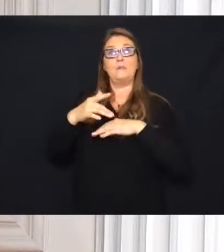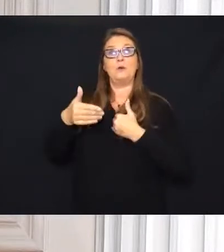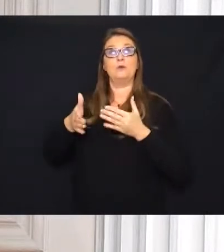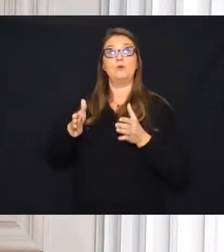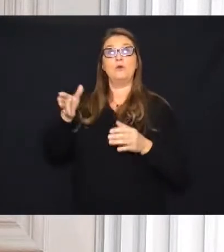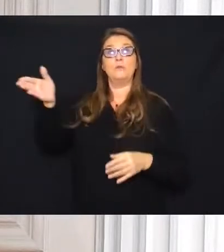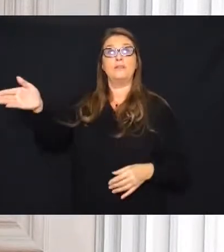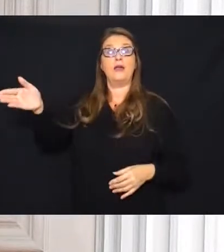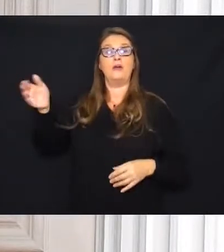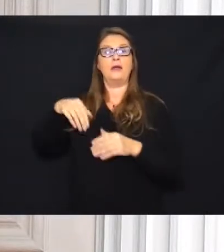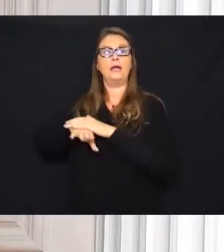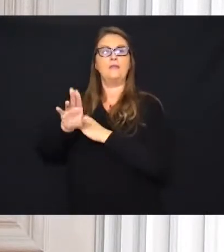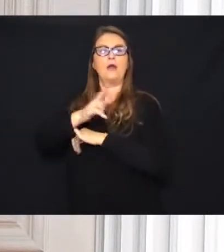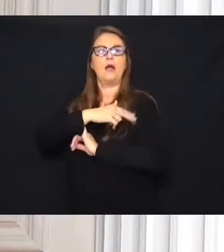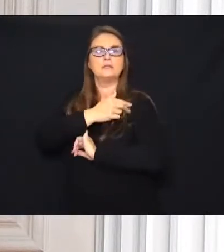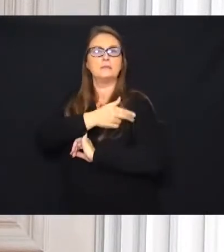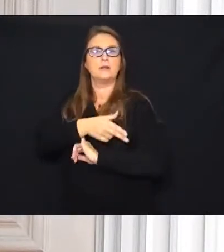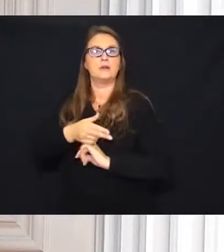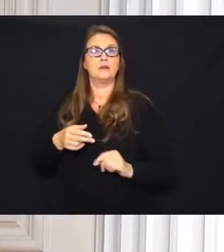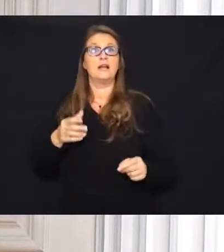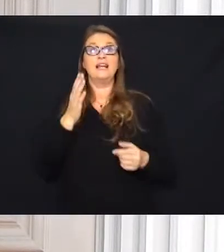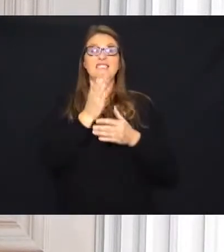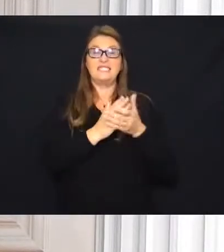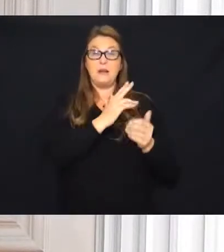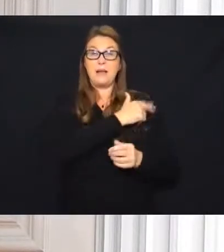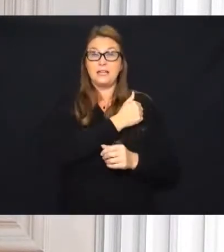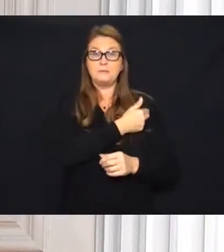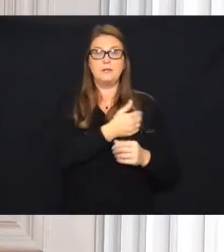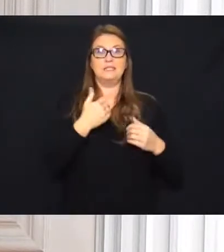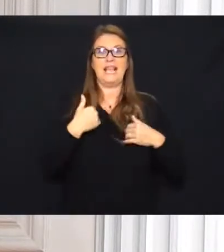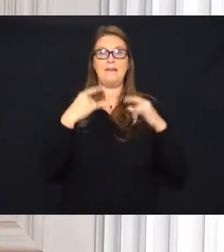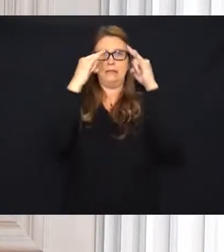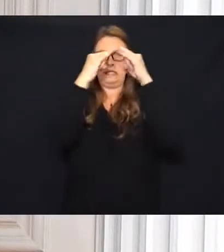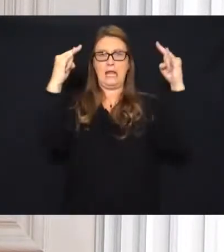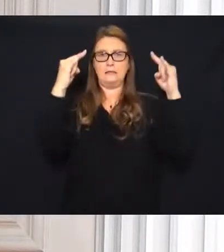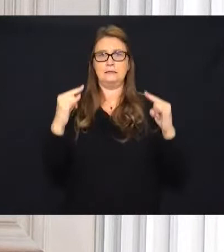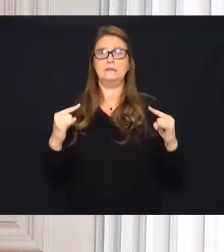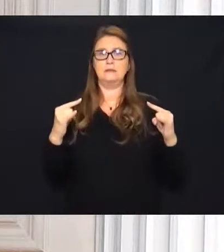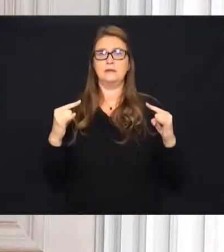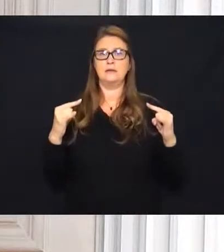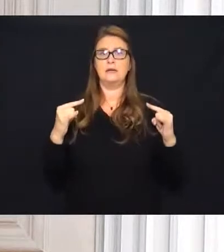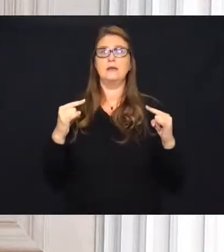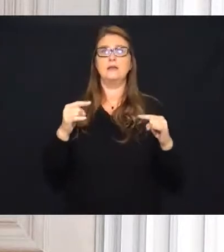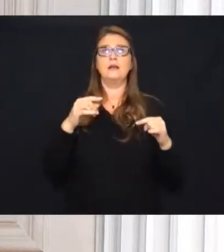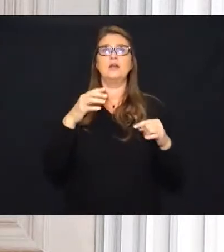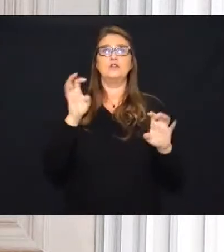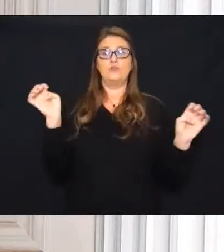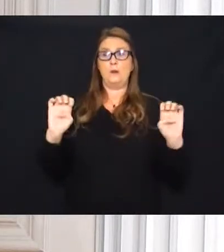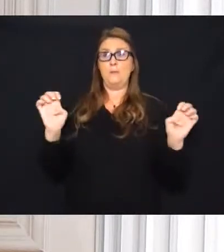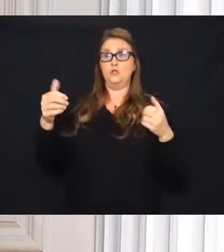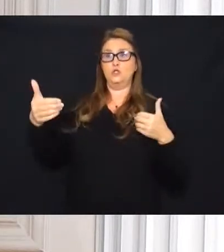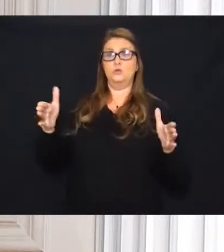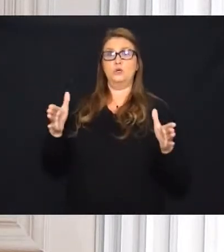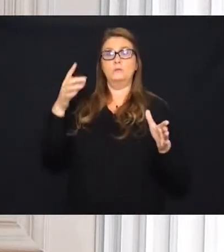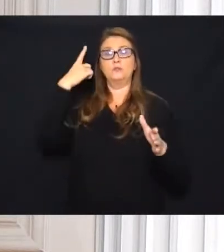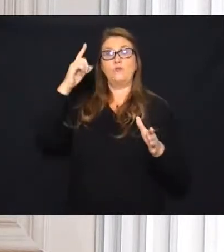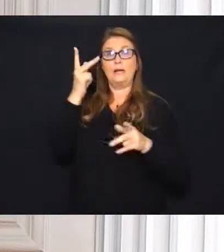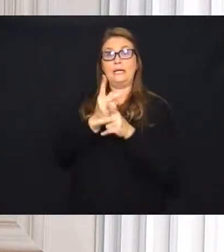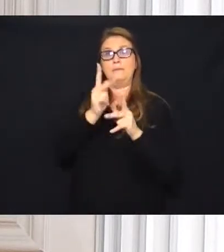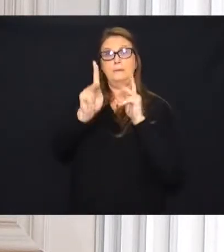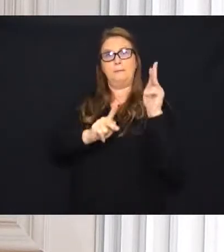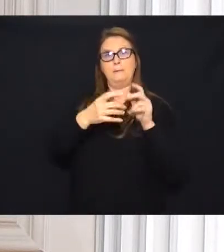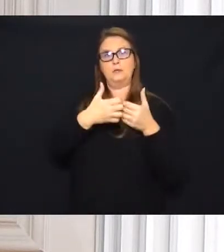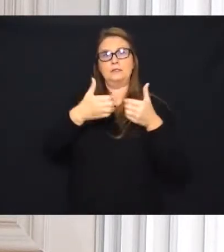some hospitals have started to use tents adjacent to the emergency rooms to process people. And we have